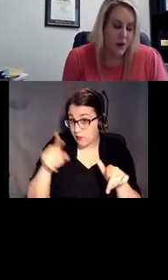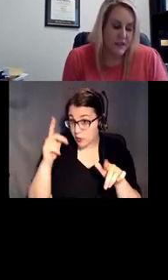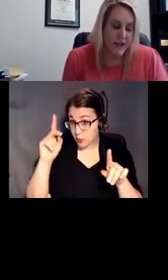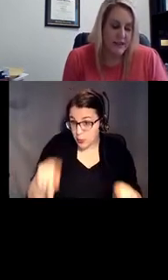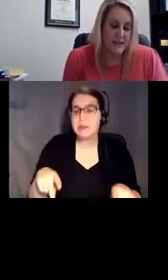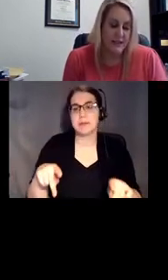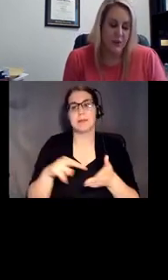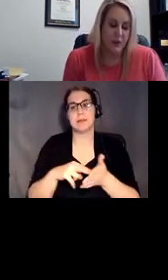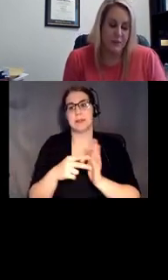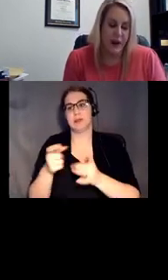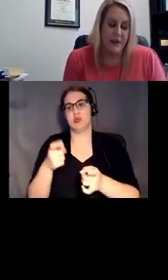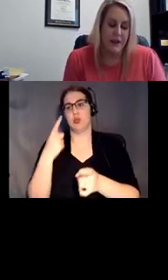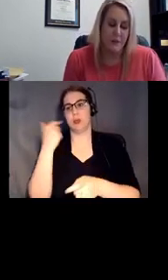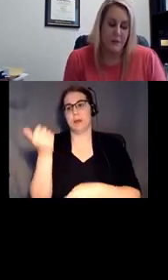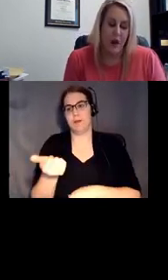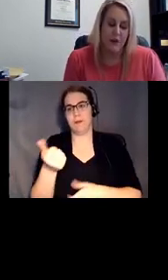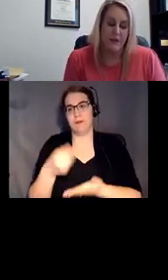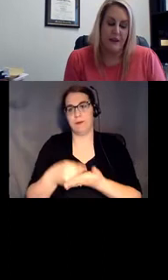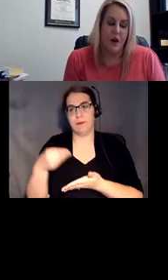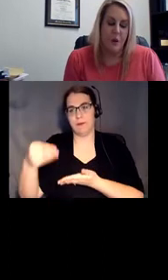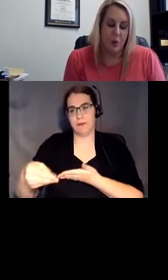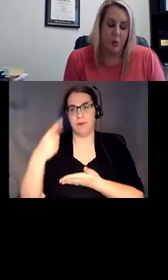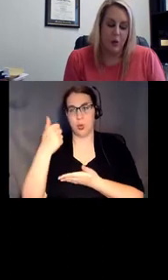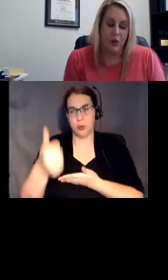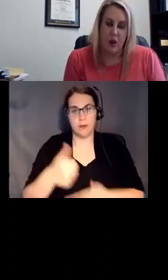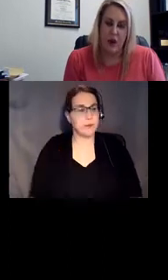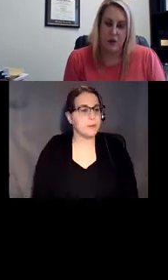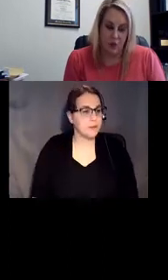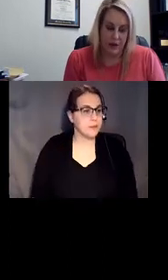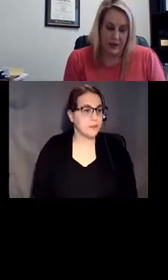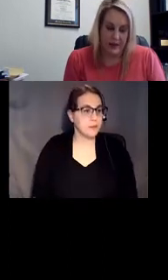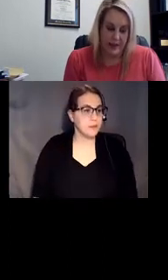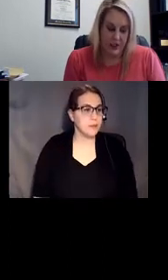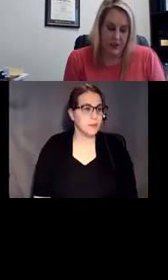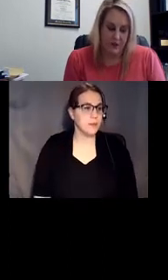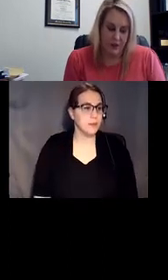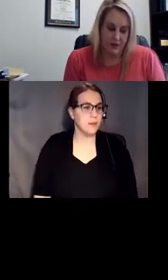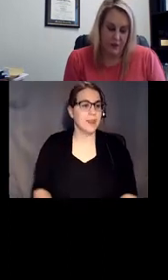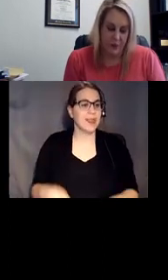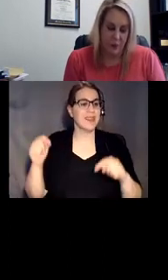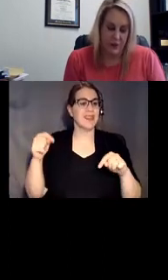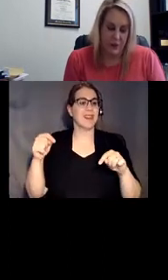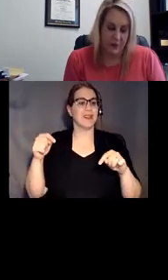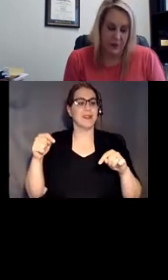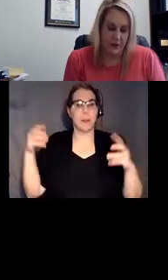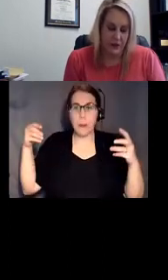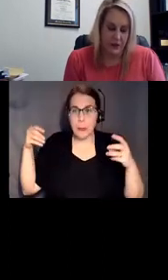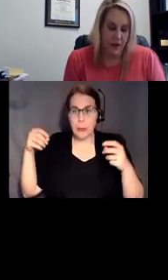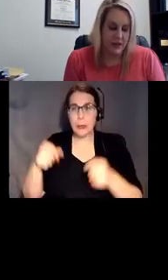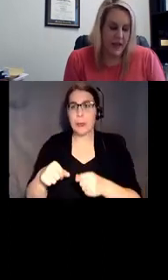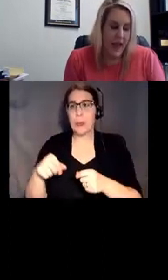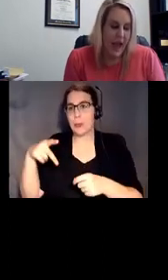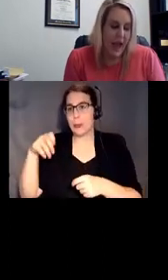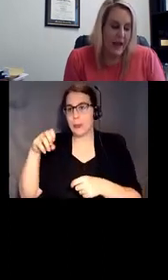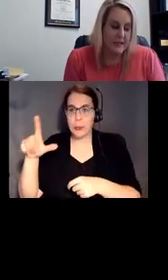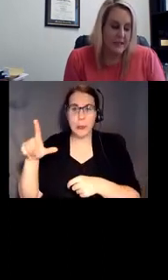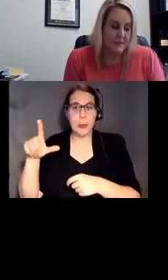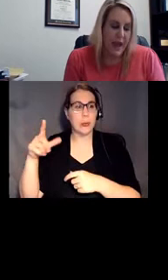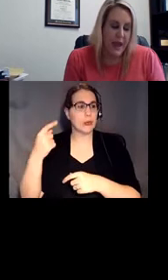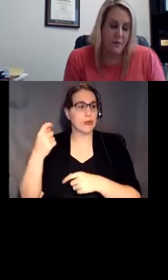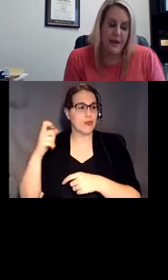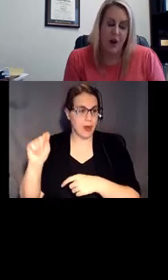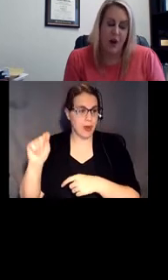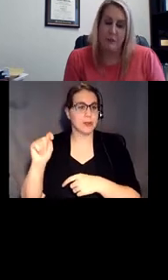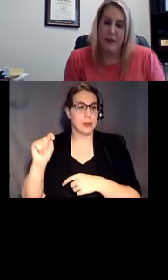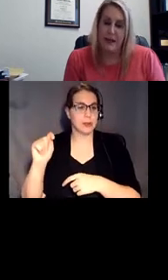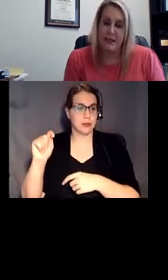Control of trust assets is wielded by a nonprofit pooled trust organization for pooled supplemental needs trust. Assets